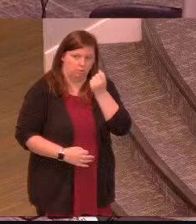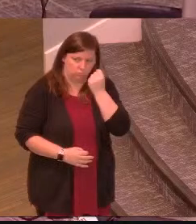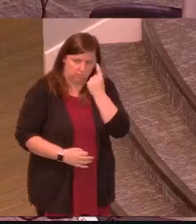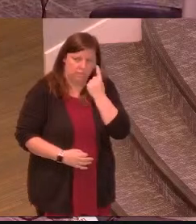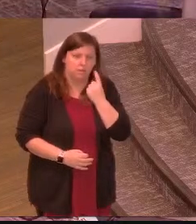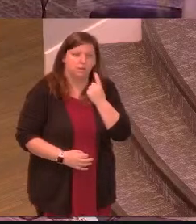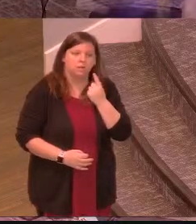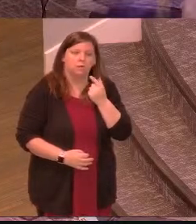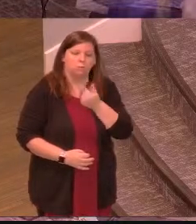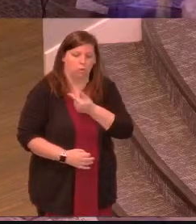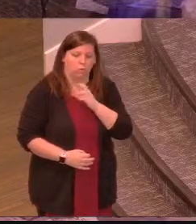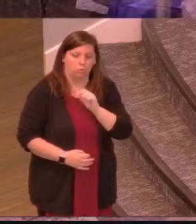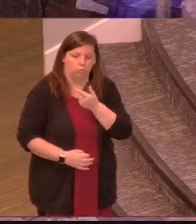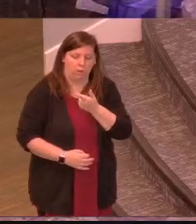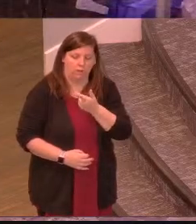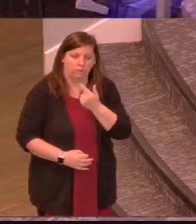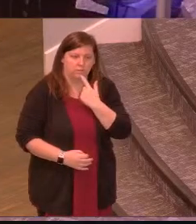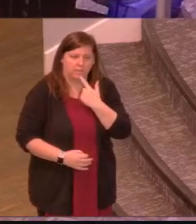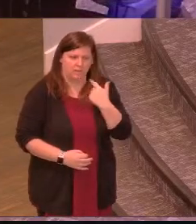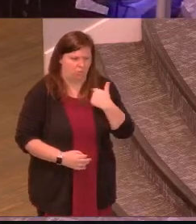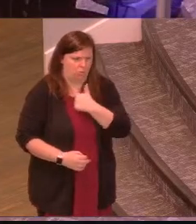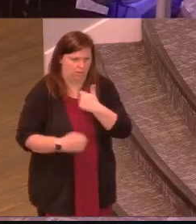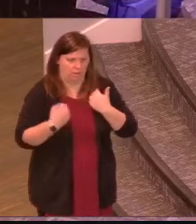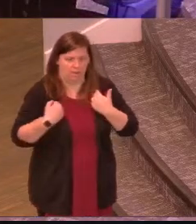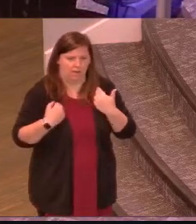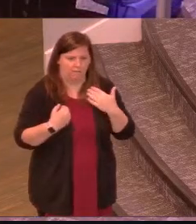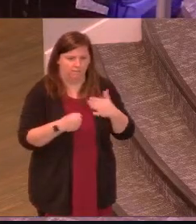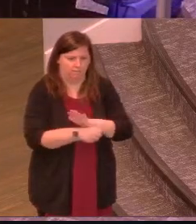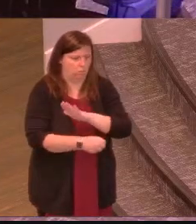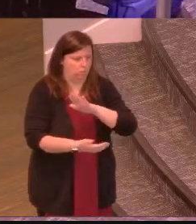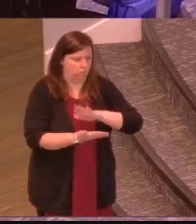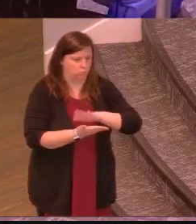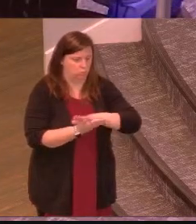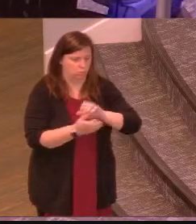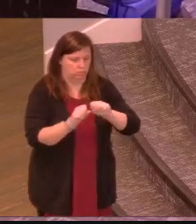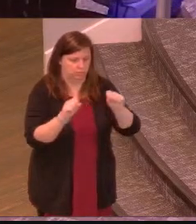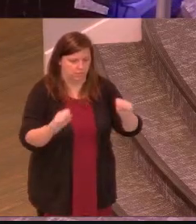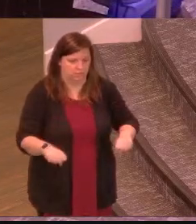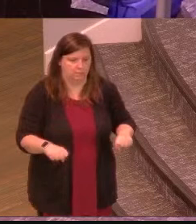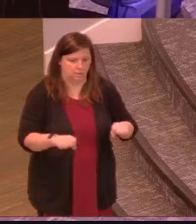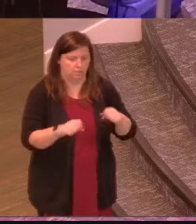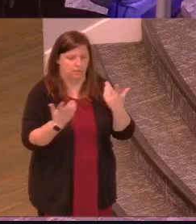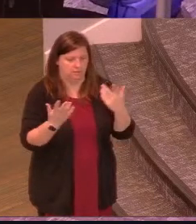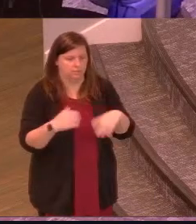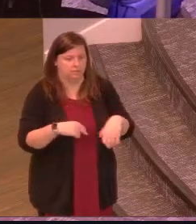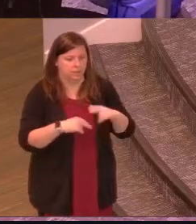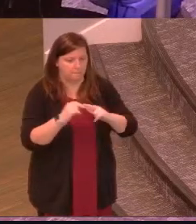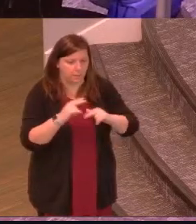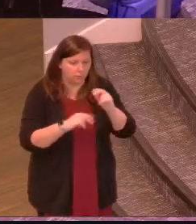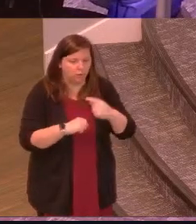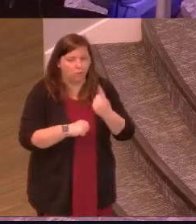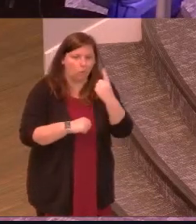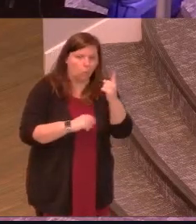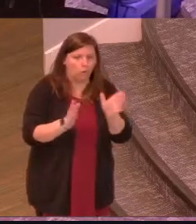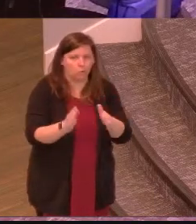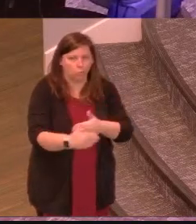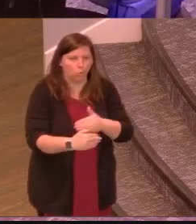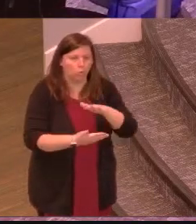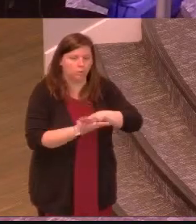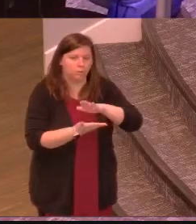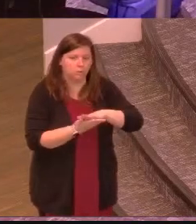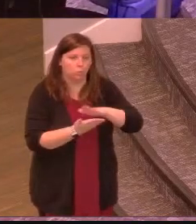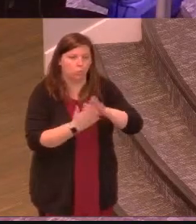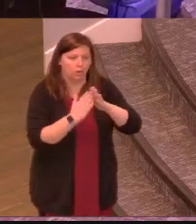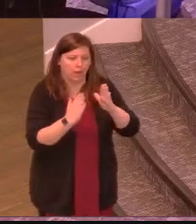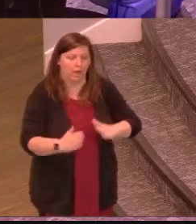we have a whole school system built on a one-room schoolhouse 200 years ago. And so my question would be, does